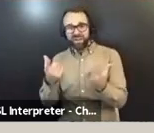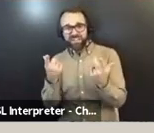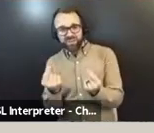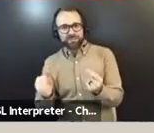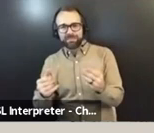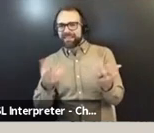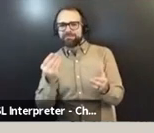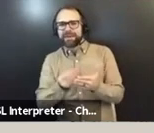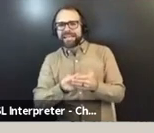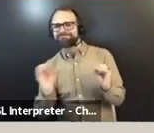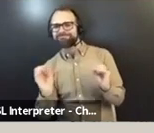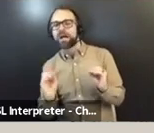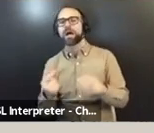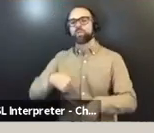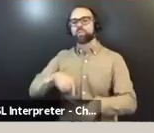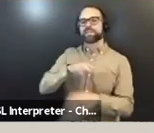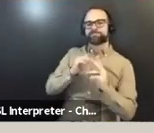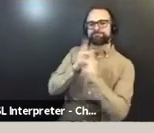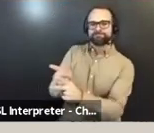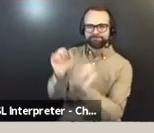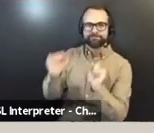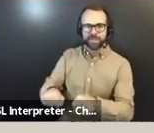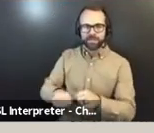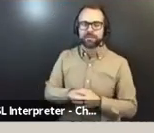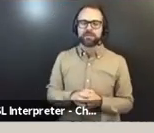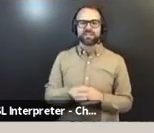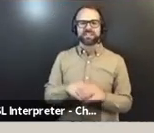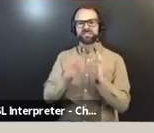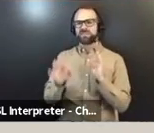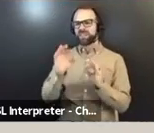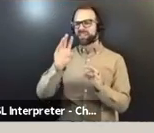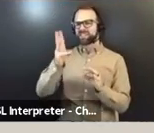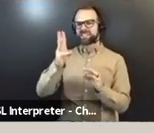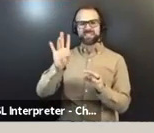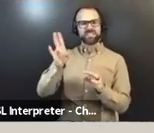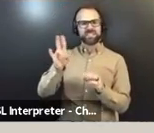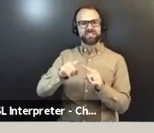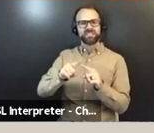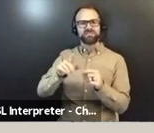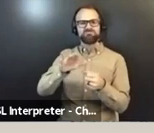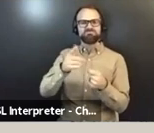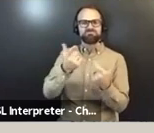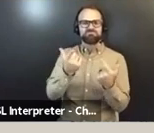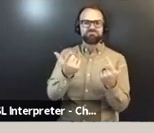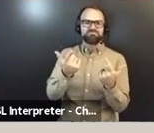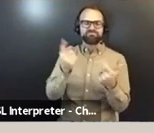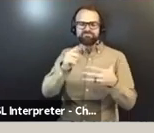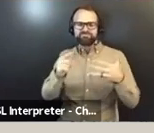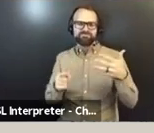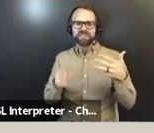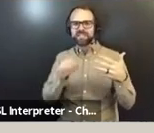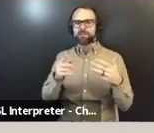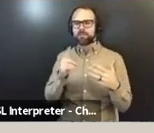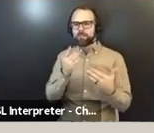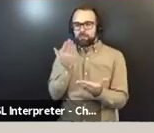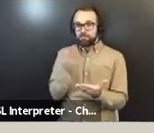for it. And that's where we come in. It's really simple. There's about 6 or 7 areas that we sort of need sort of a proof of that this